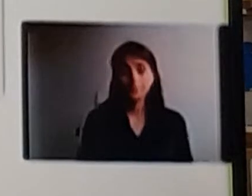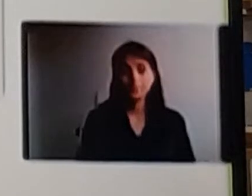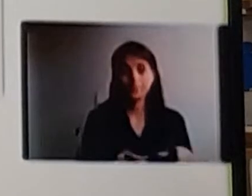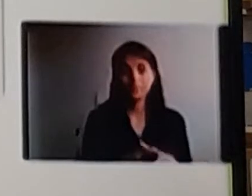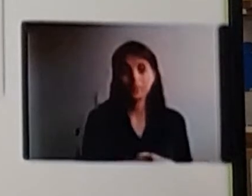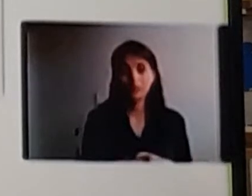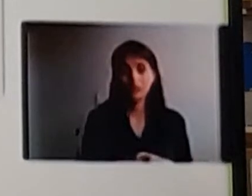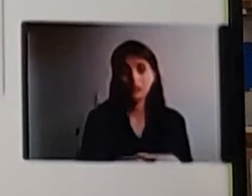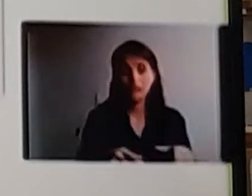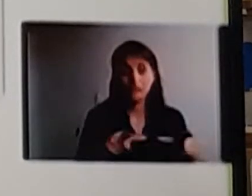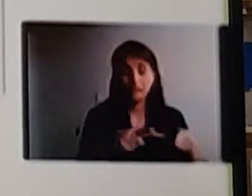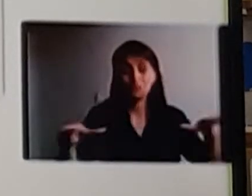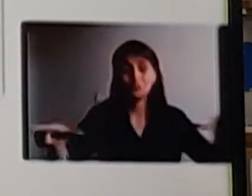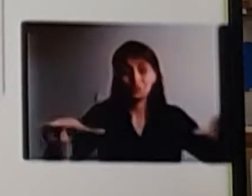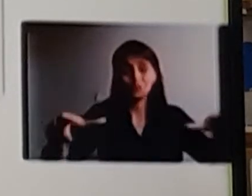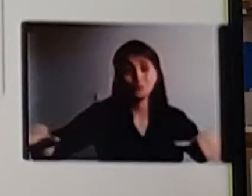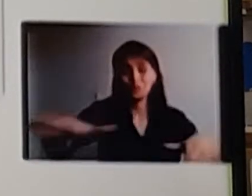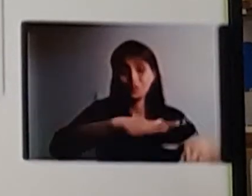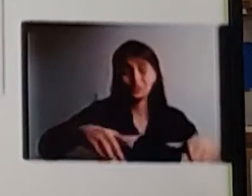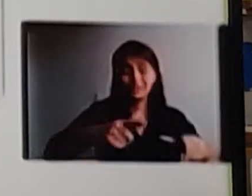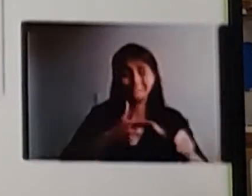the U-shape or the